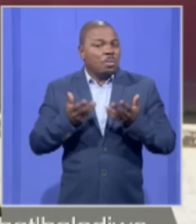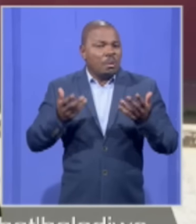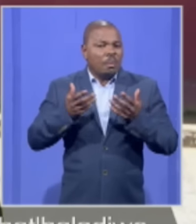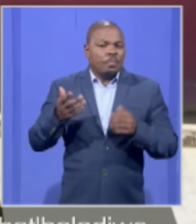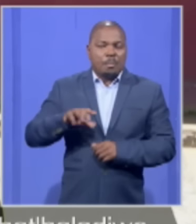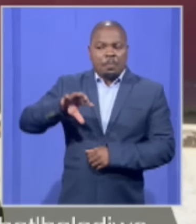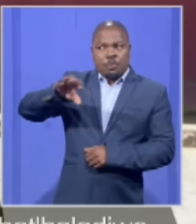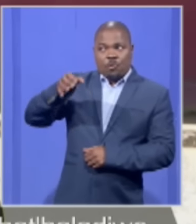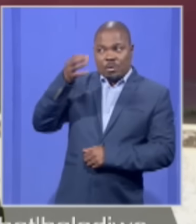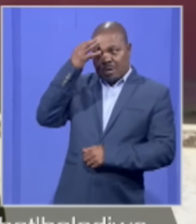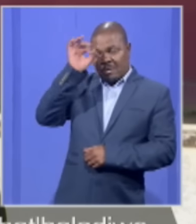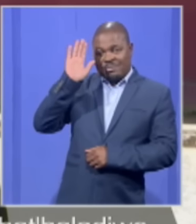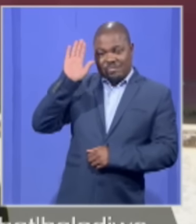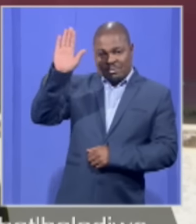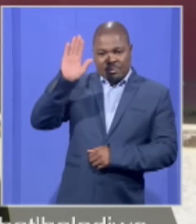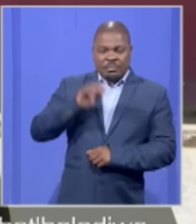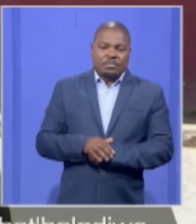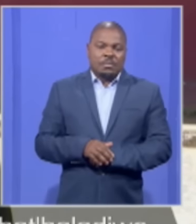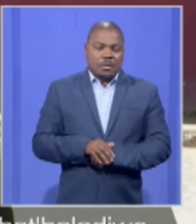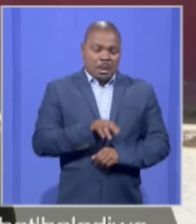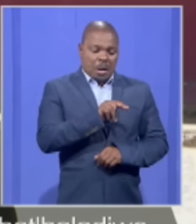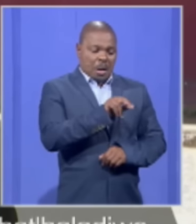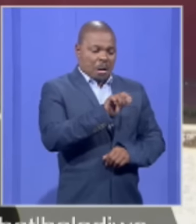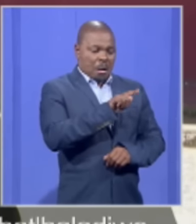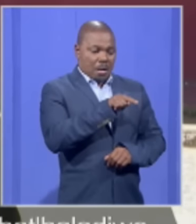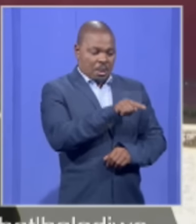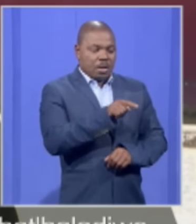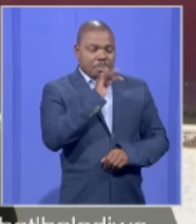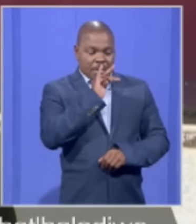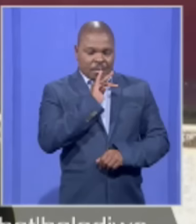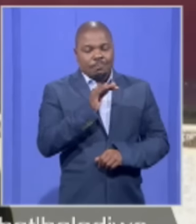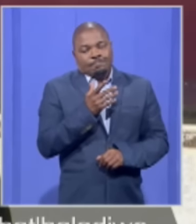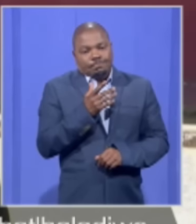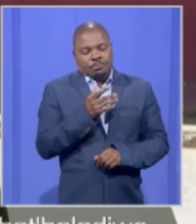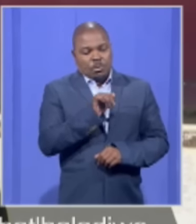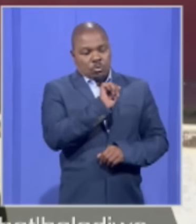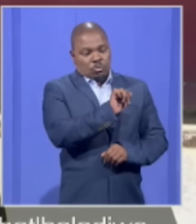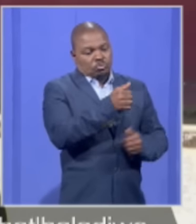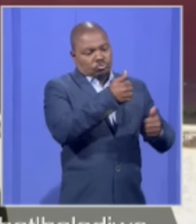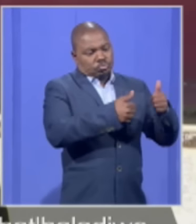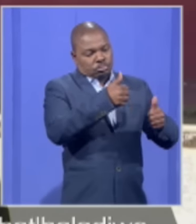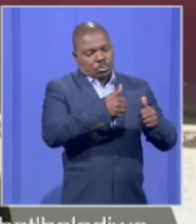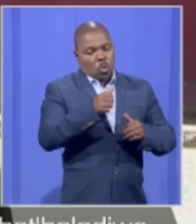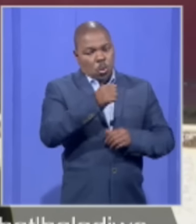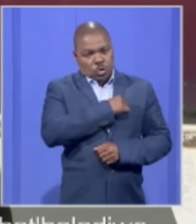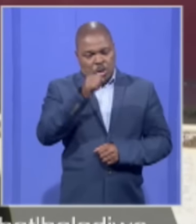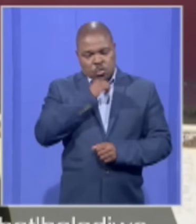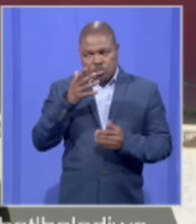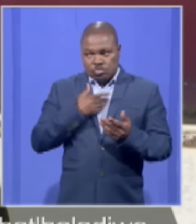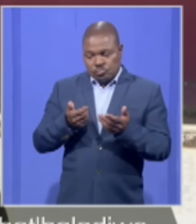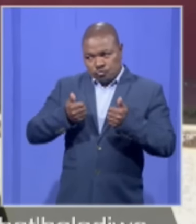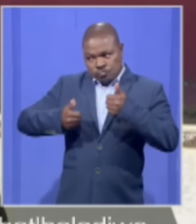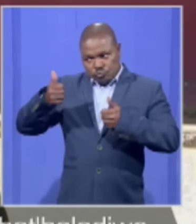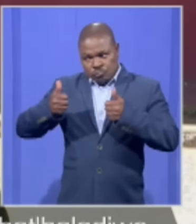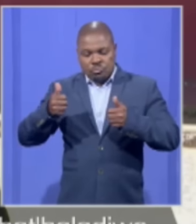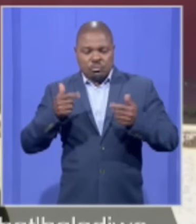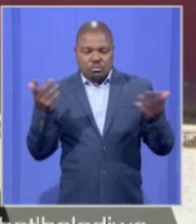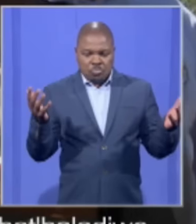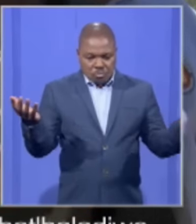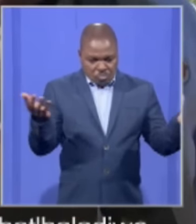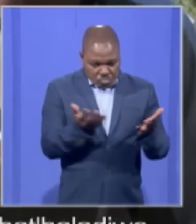tsa provincial government. Sa Nala ke tla bitsa meeting le baetapele ba COSATU ke bue le bona le baetapele